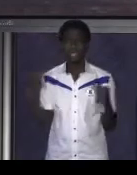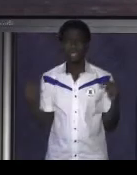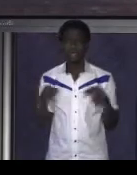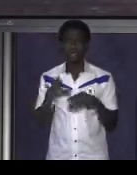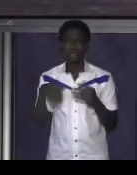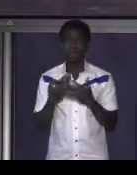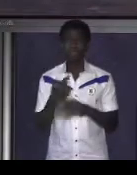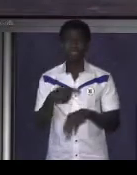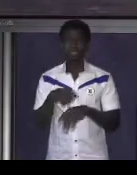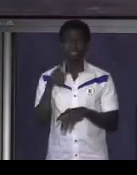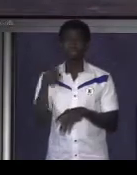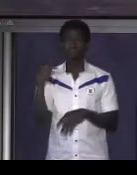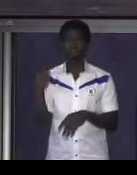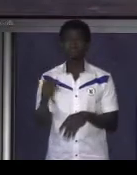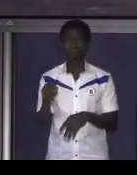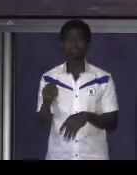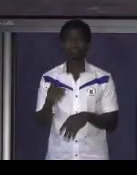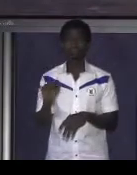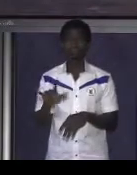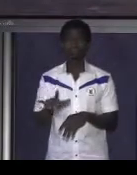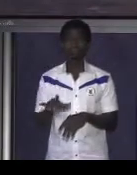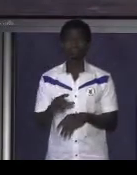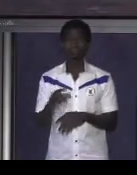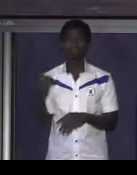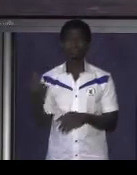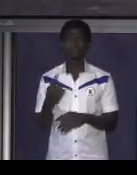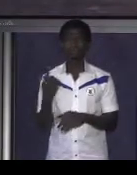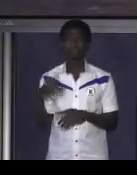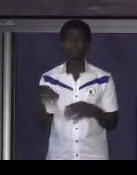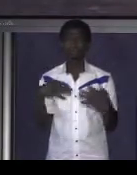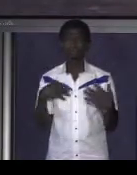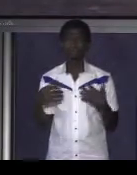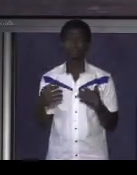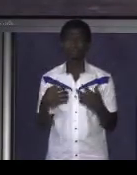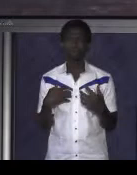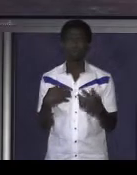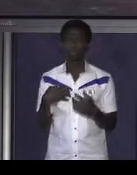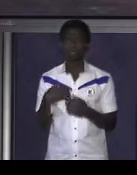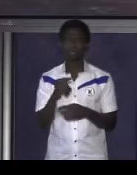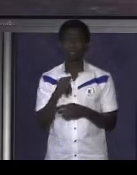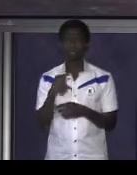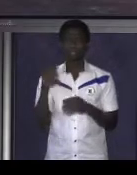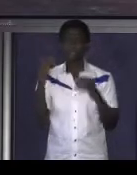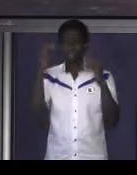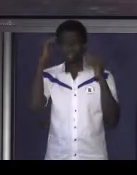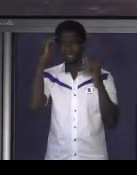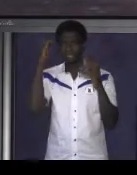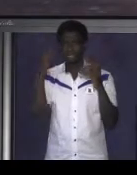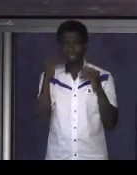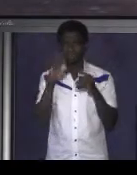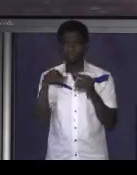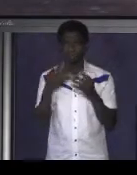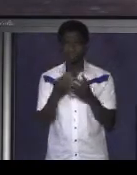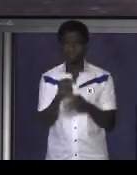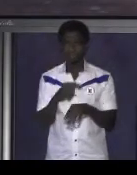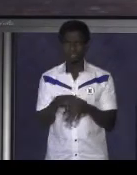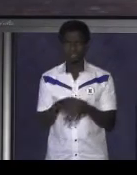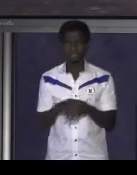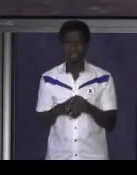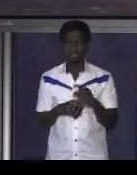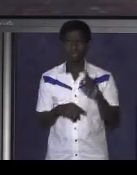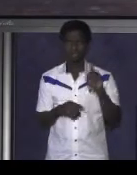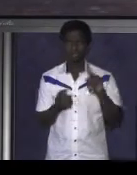You usually complain dash headache all the time. Is it you usually complain to headache,